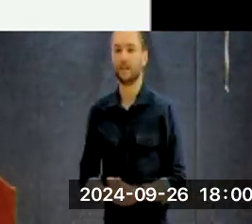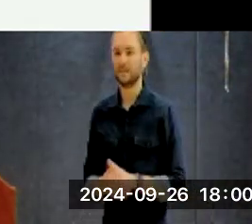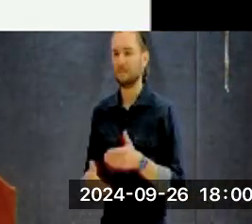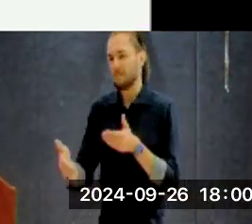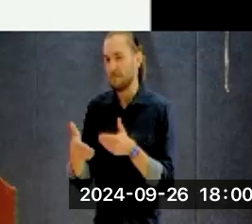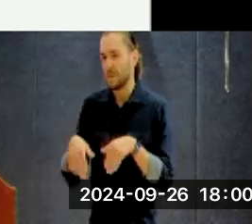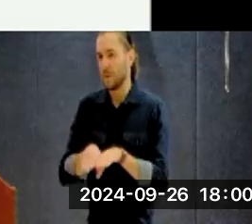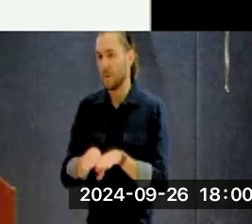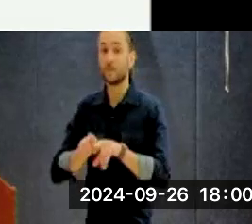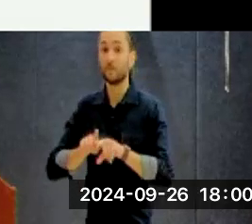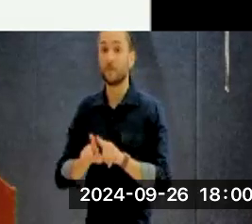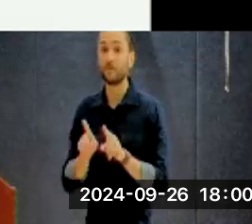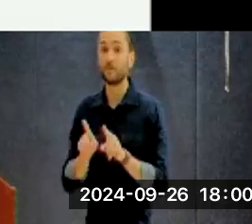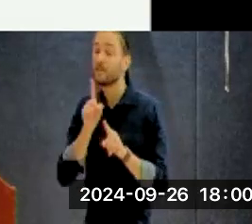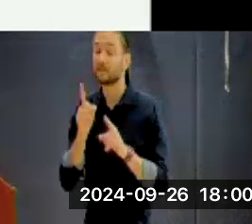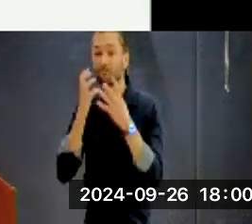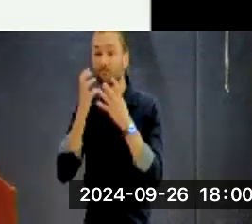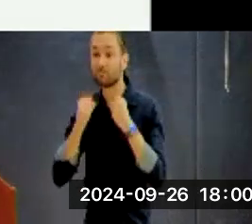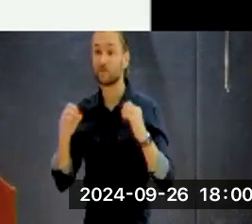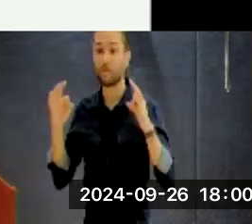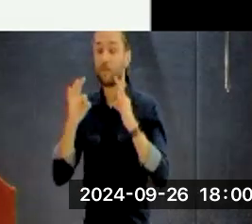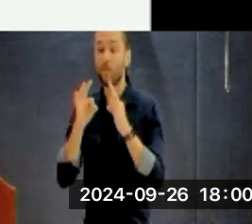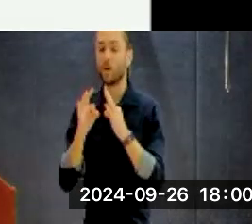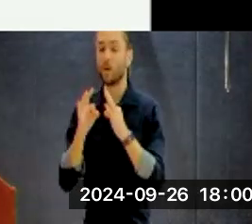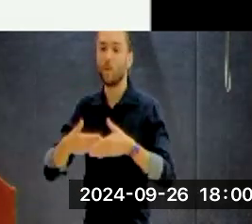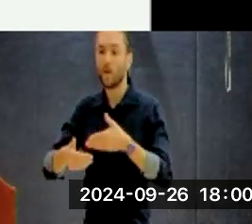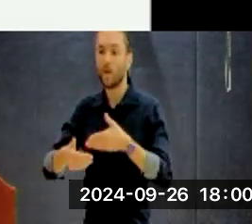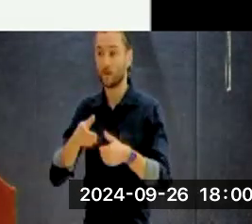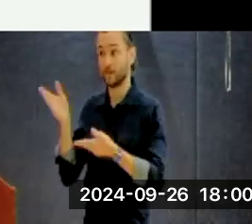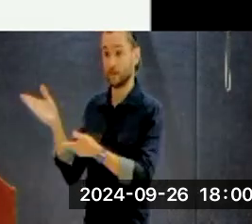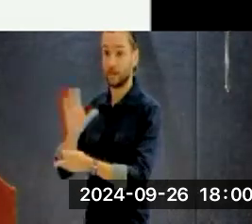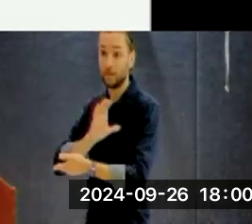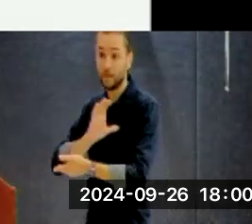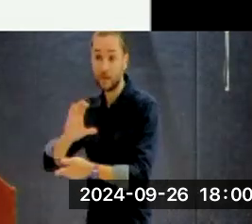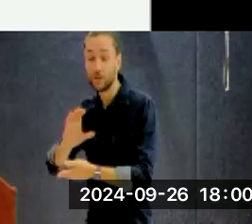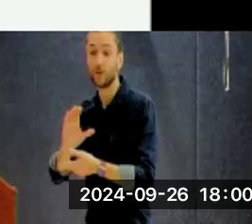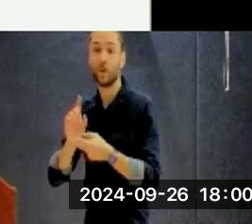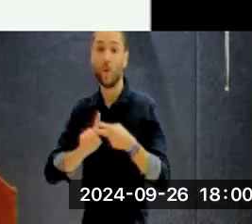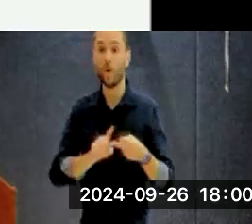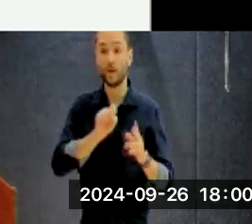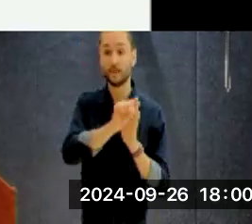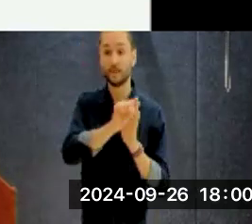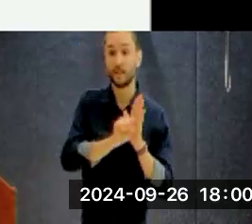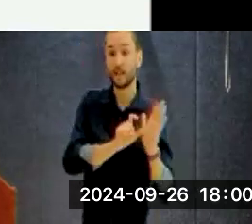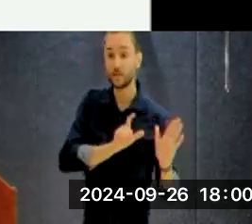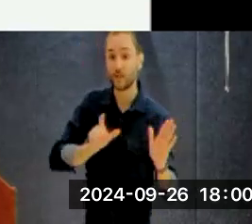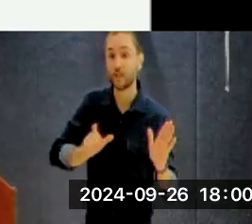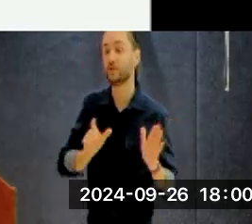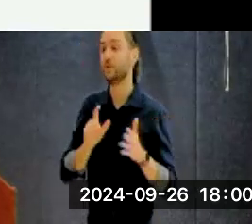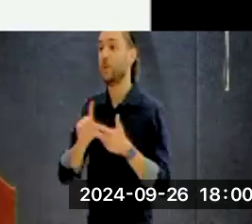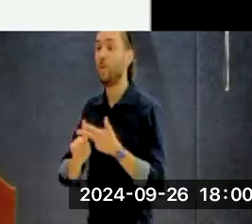really think it's so important, whether it's commissions like this one, whether it's in the state legislature, whether